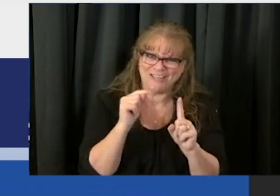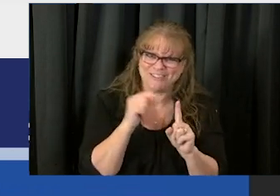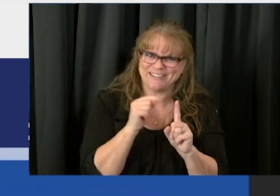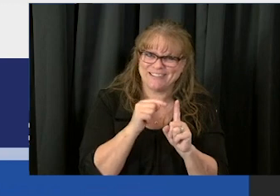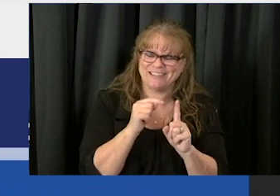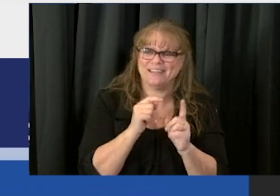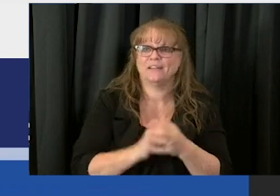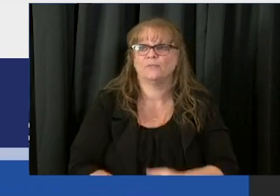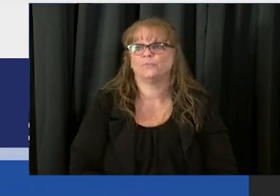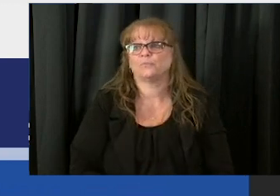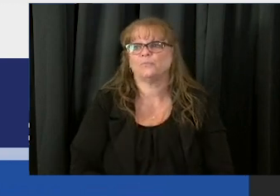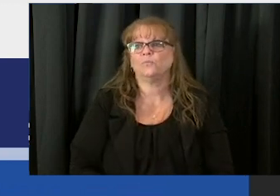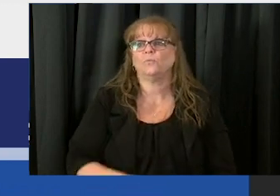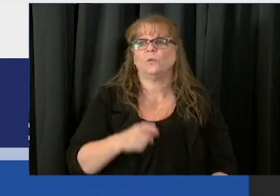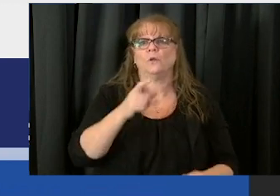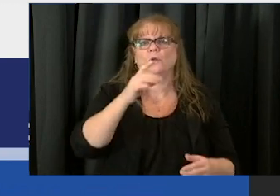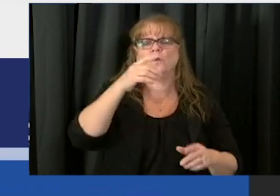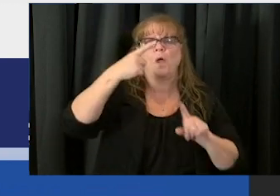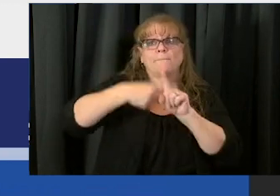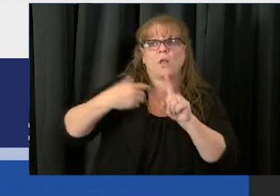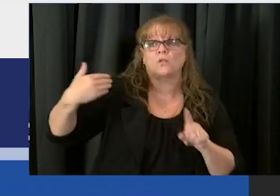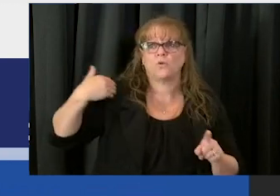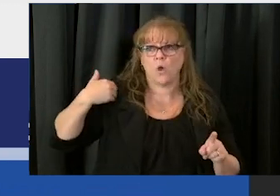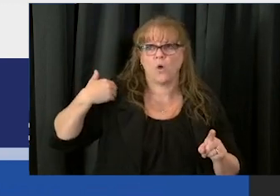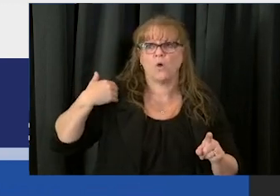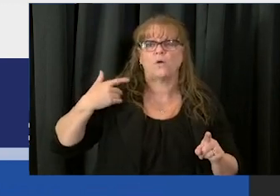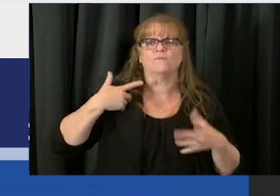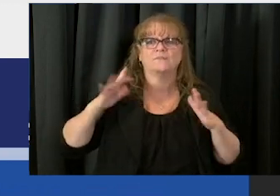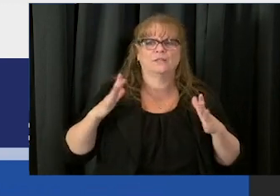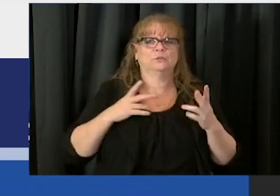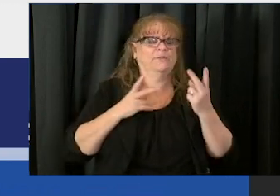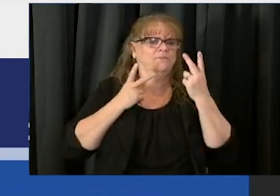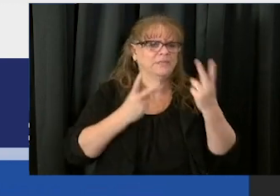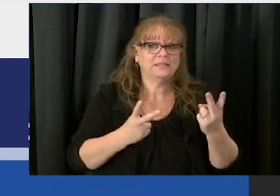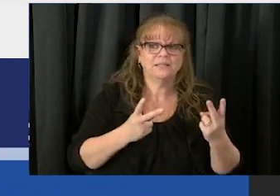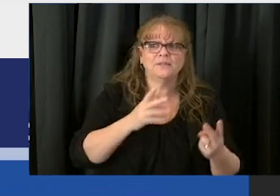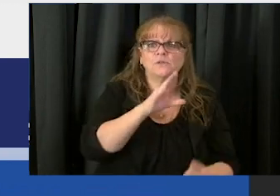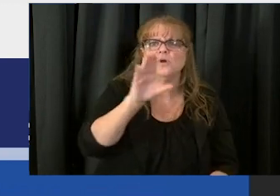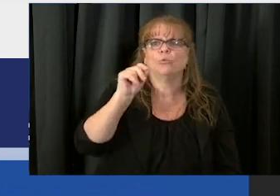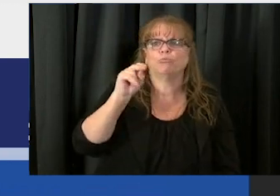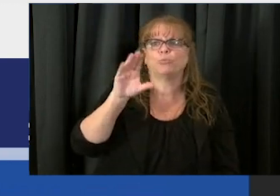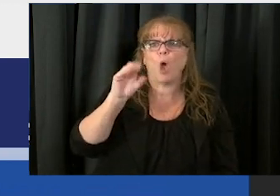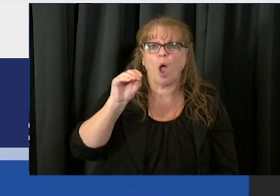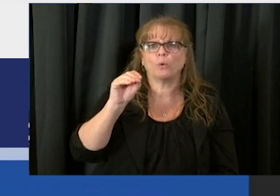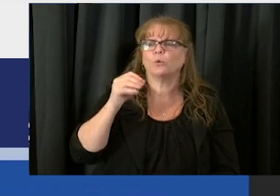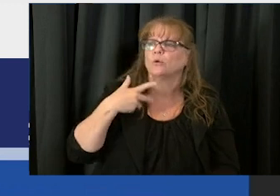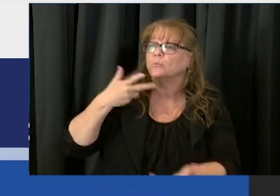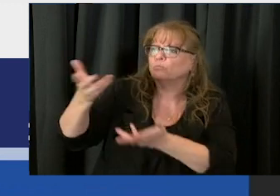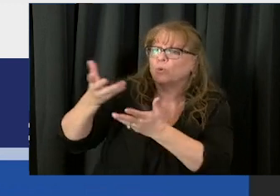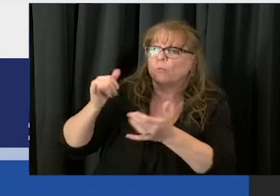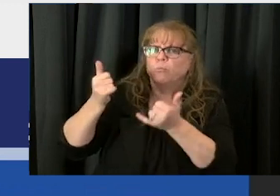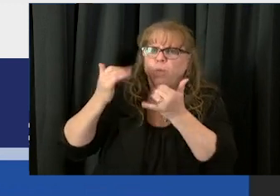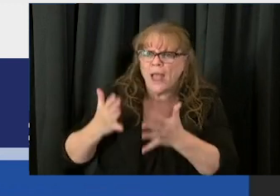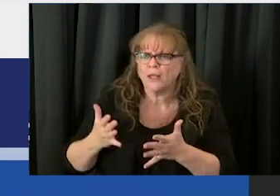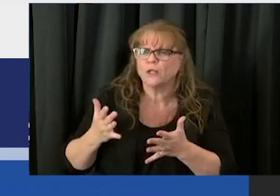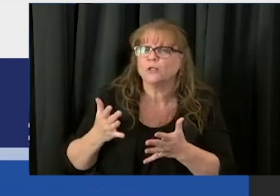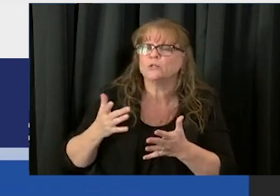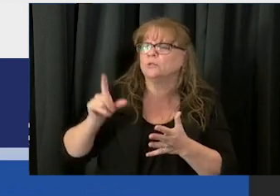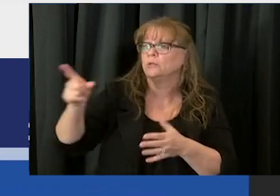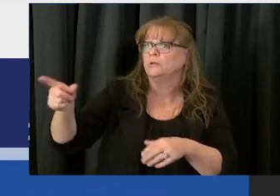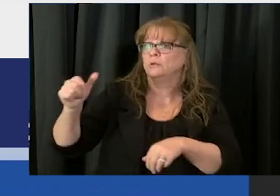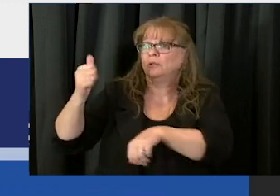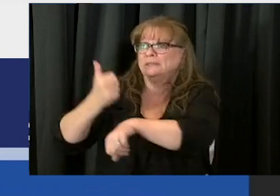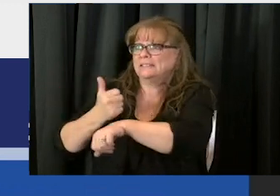issues, and the way that they use testing and the way that other professional athletic teams have used testing to keep a safe experience for their